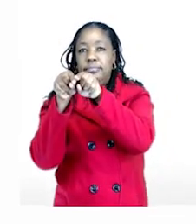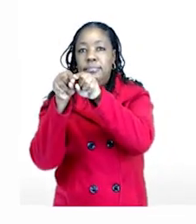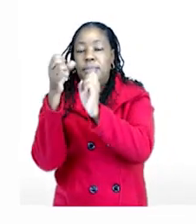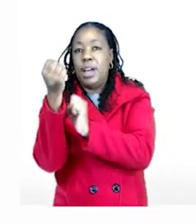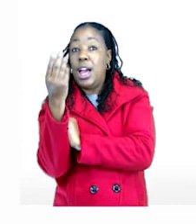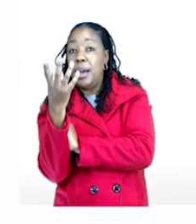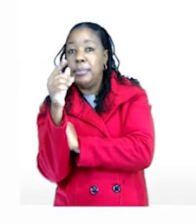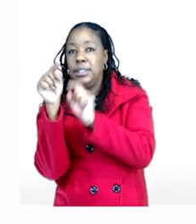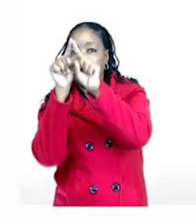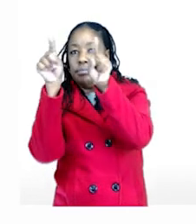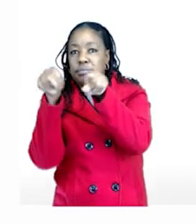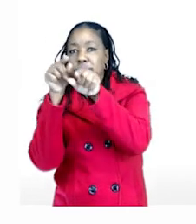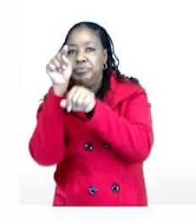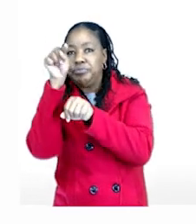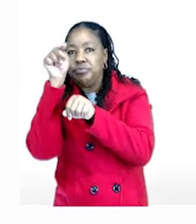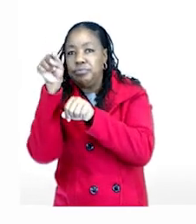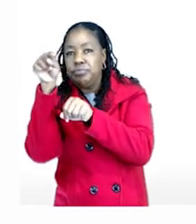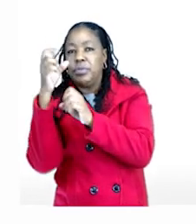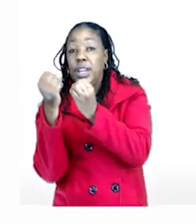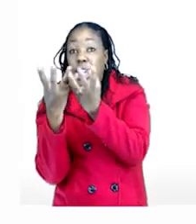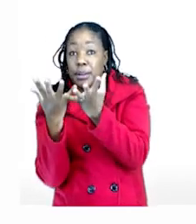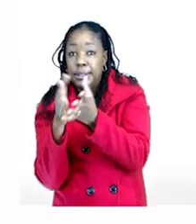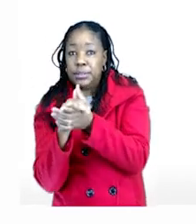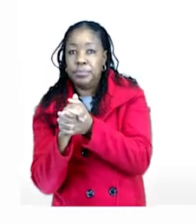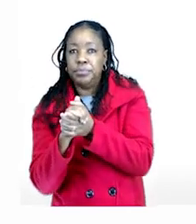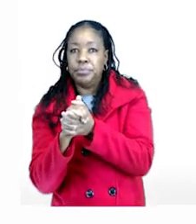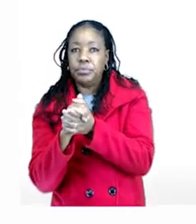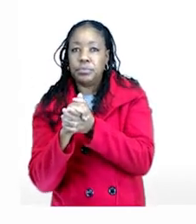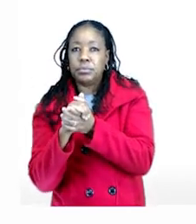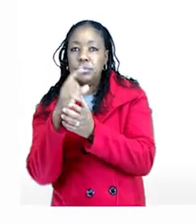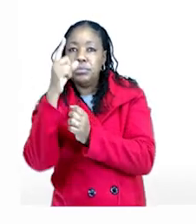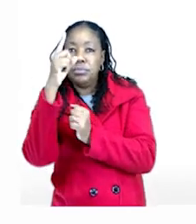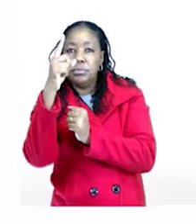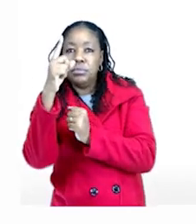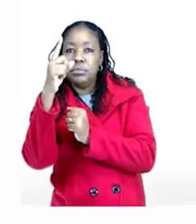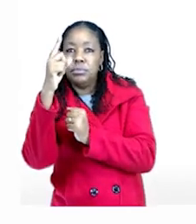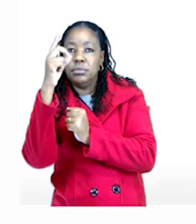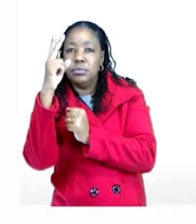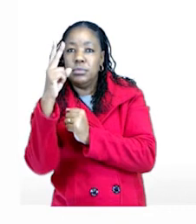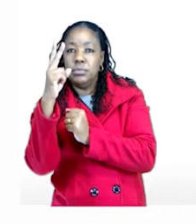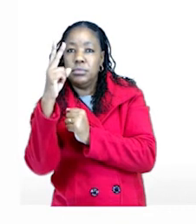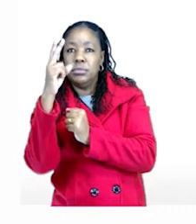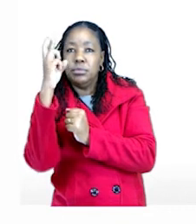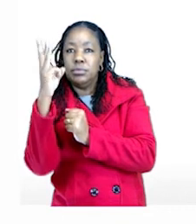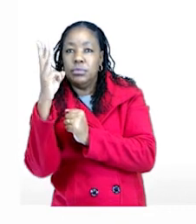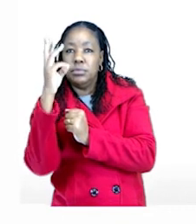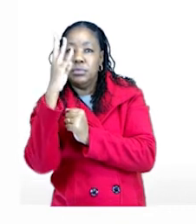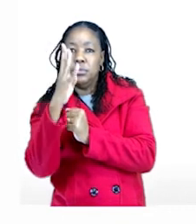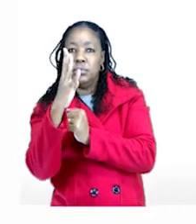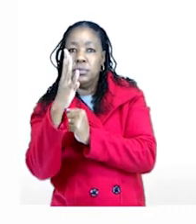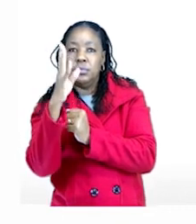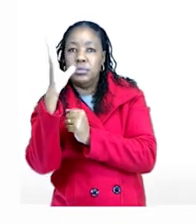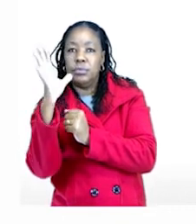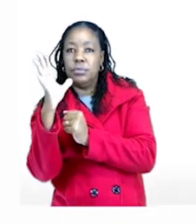side. Let's count as we point to the dots together. 1, 2, 3,